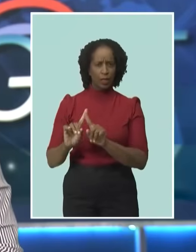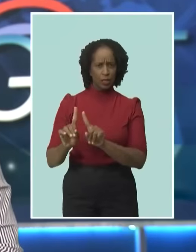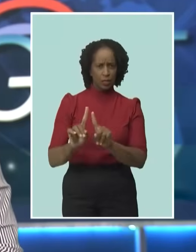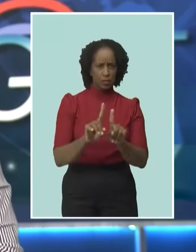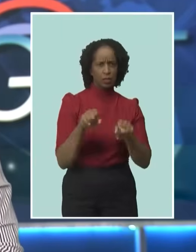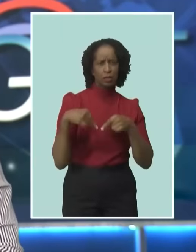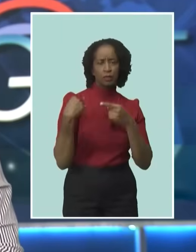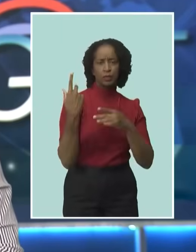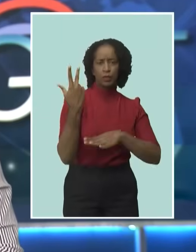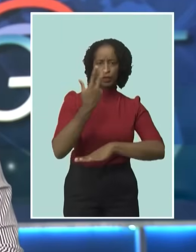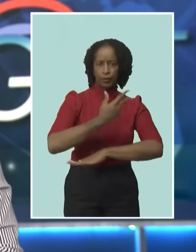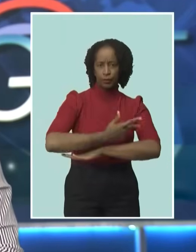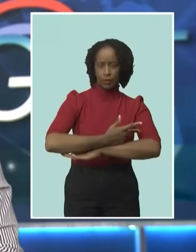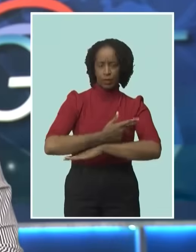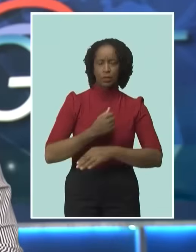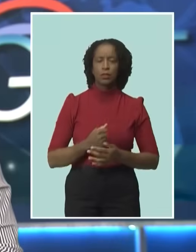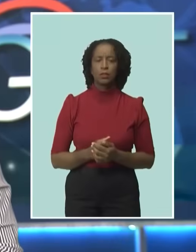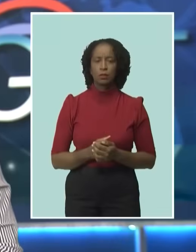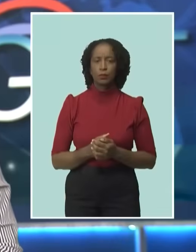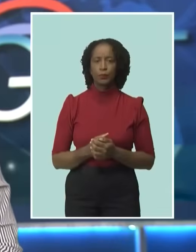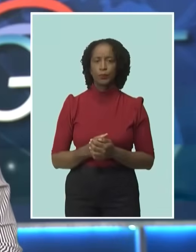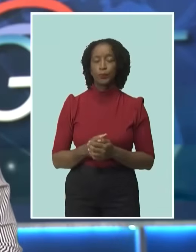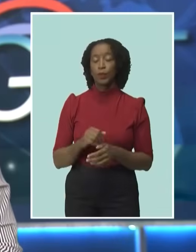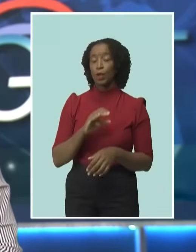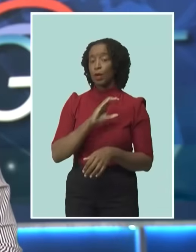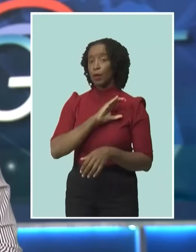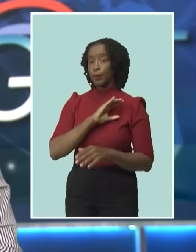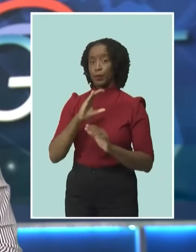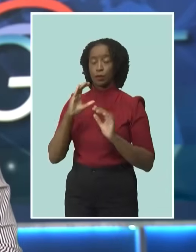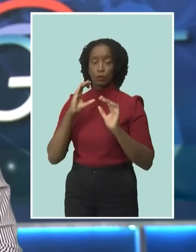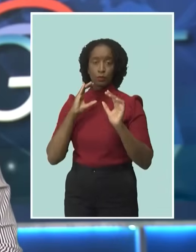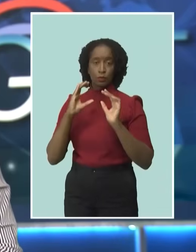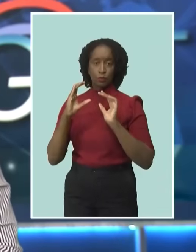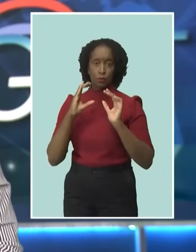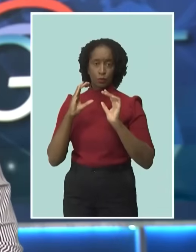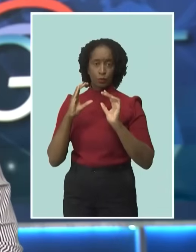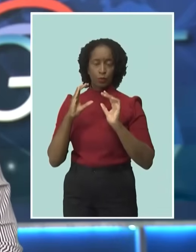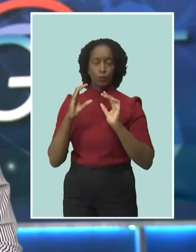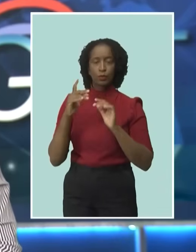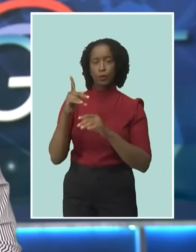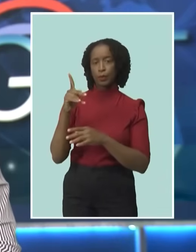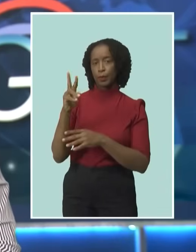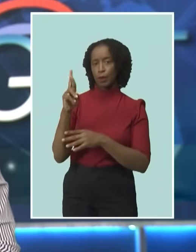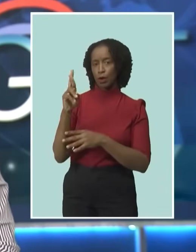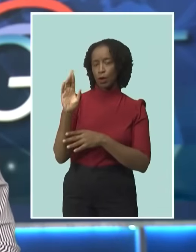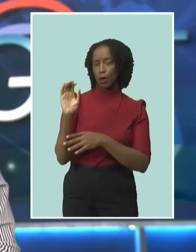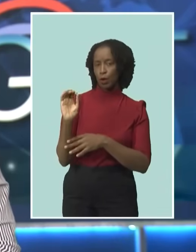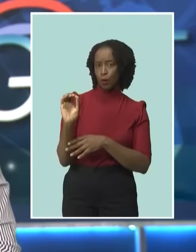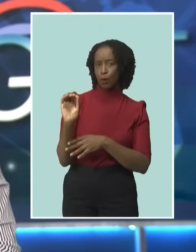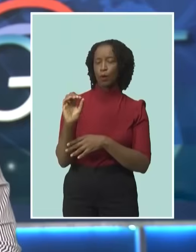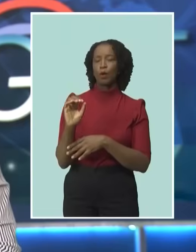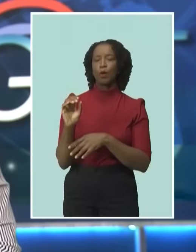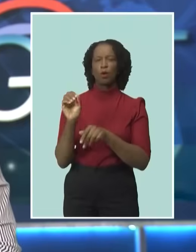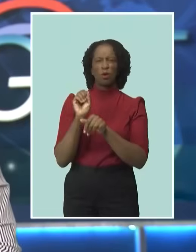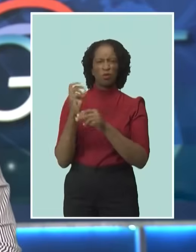last 2 days. This was disclosed by Police Communications and Public Affairs Officer Inspector Ryan Brathwaite, who says the